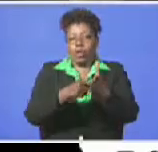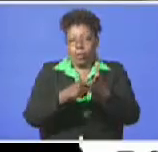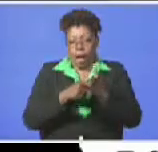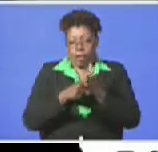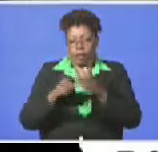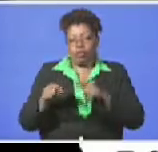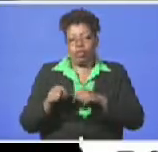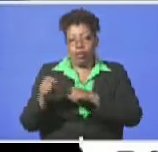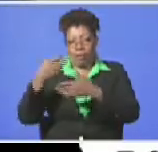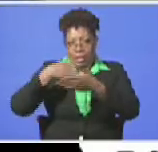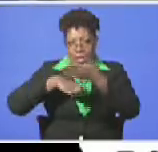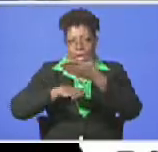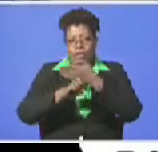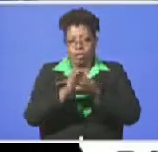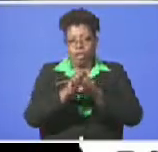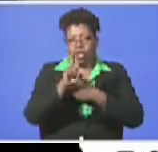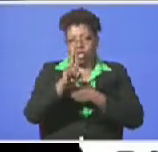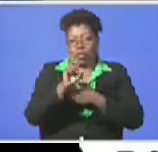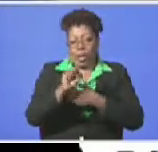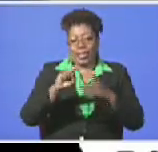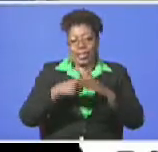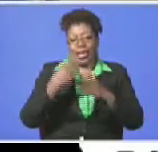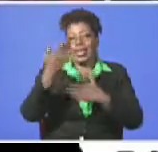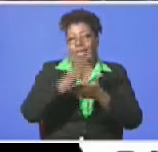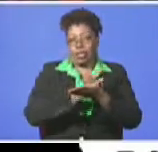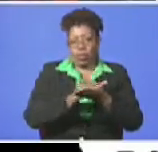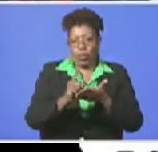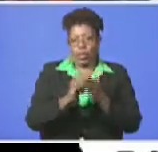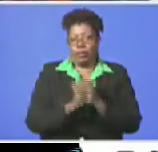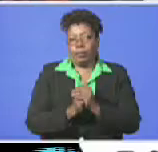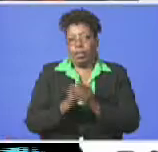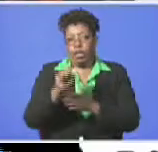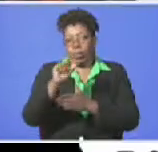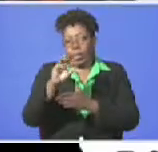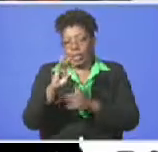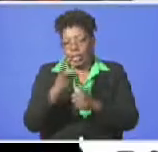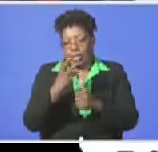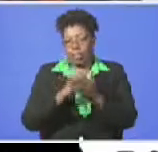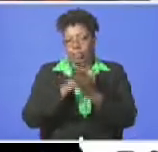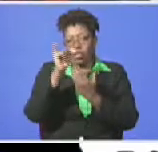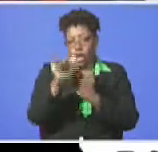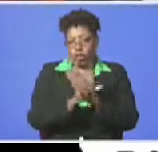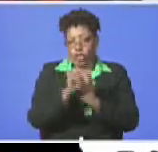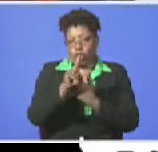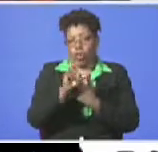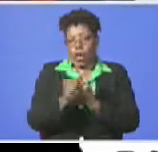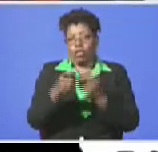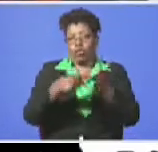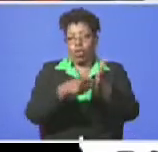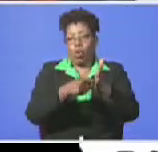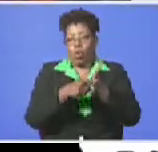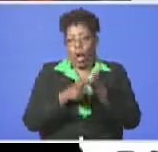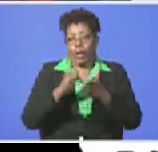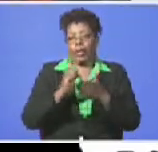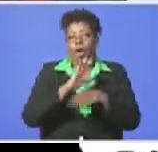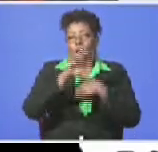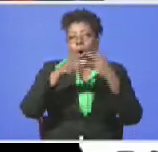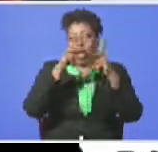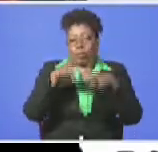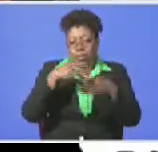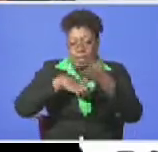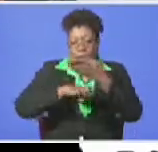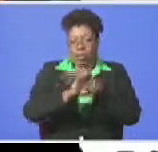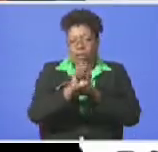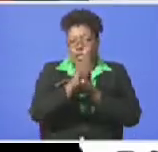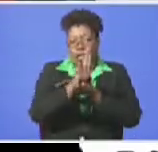for travelers entering the United States beginning next week. On the 26th of January, the United States is going to require all persons entering the